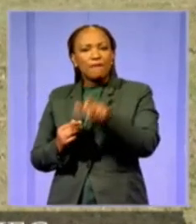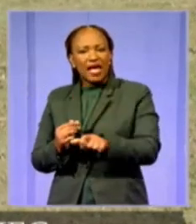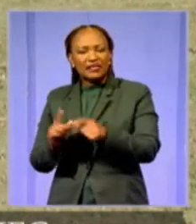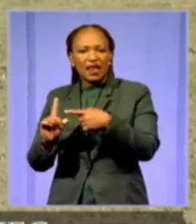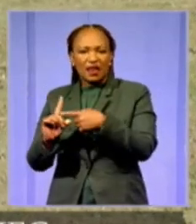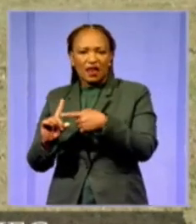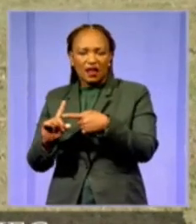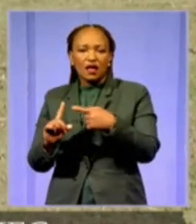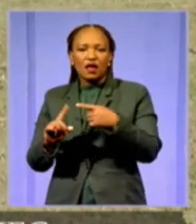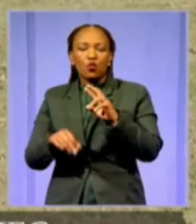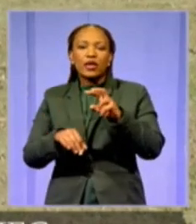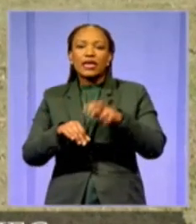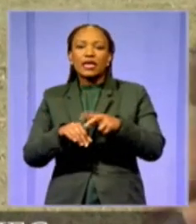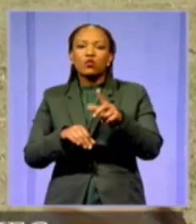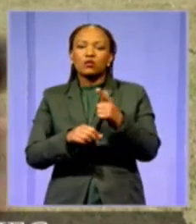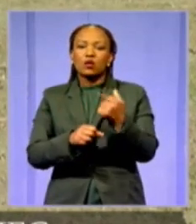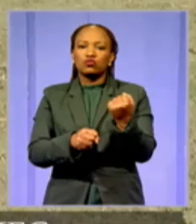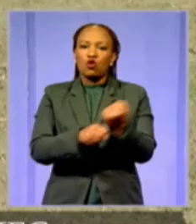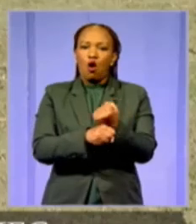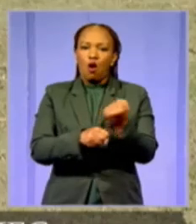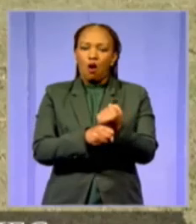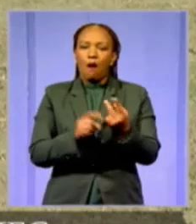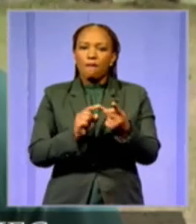tlhoka ditiro le ditlhabololo mo kgaolong ya